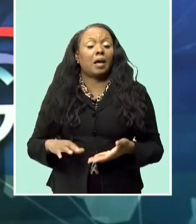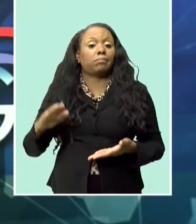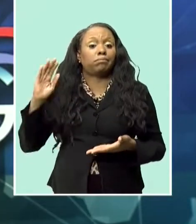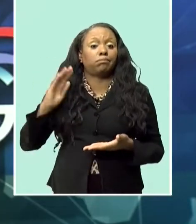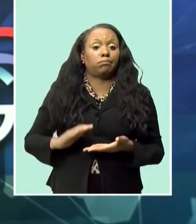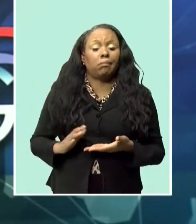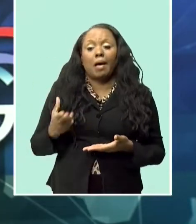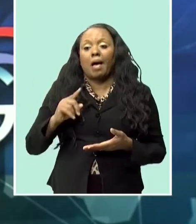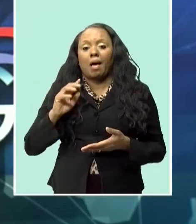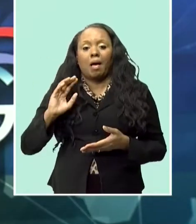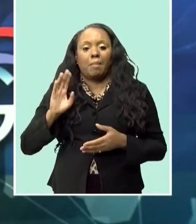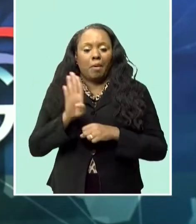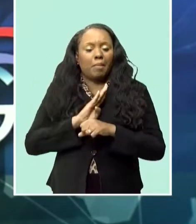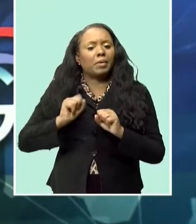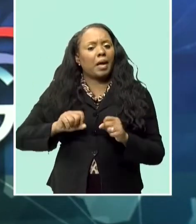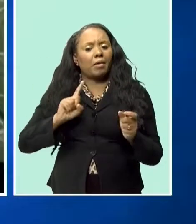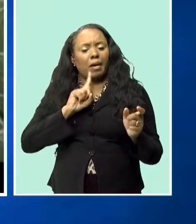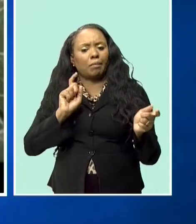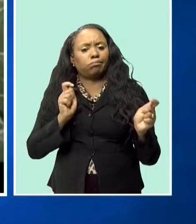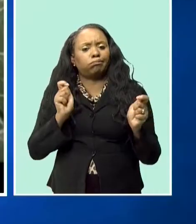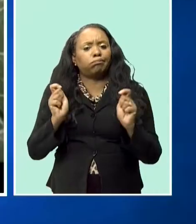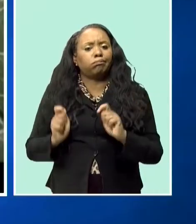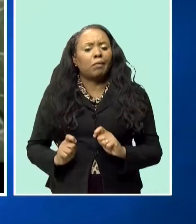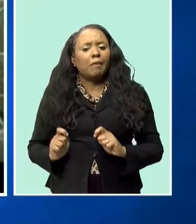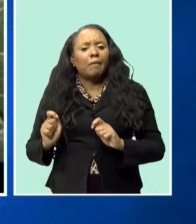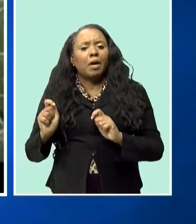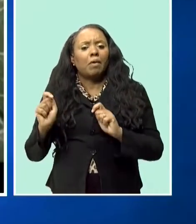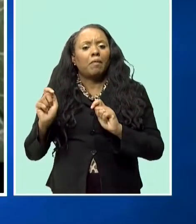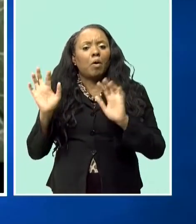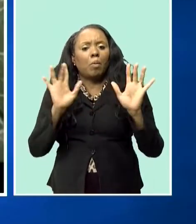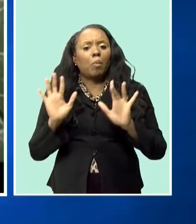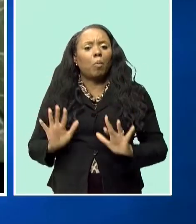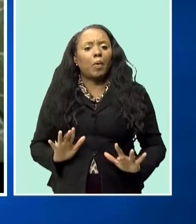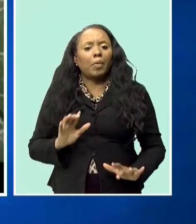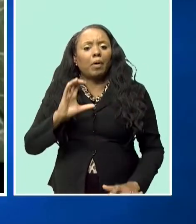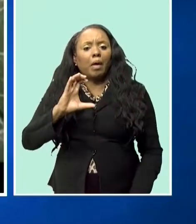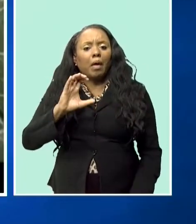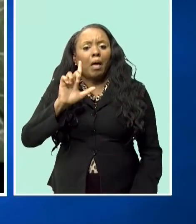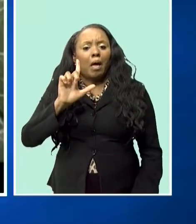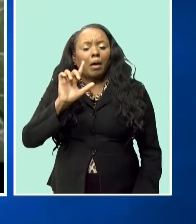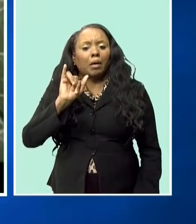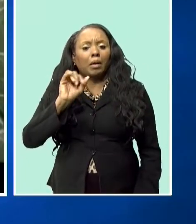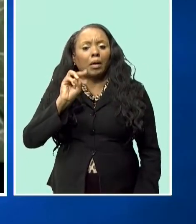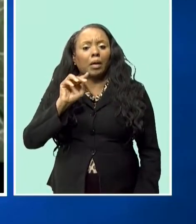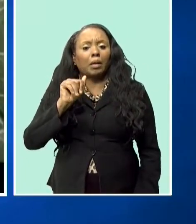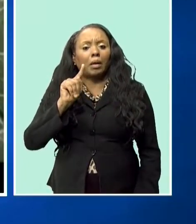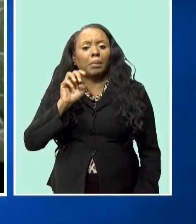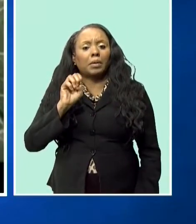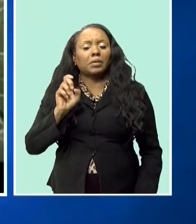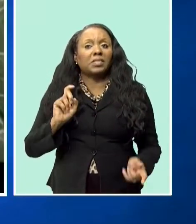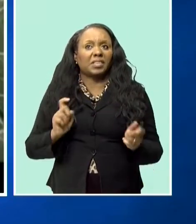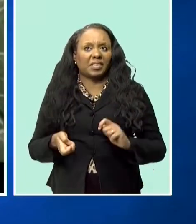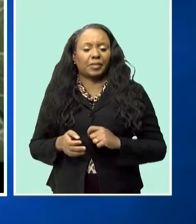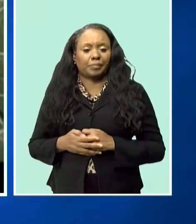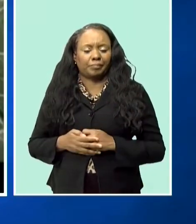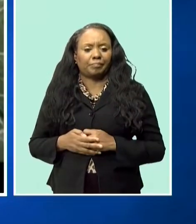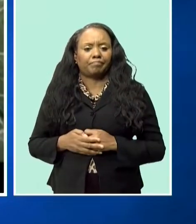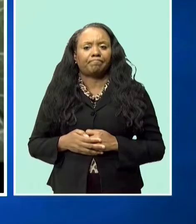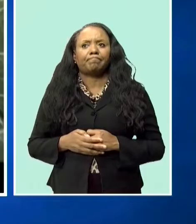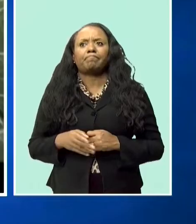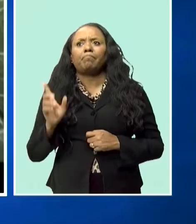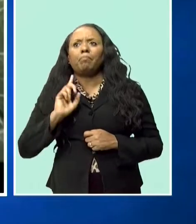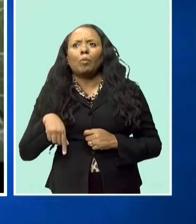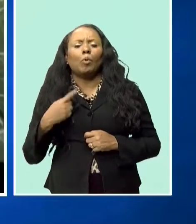to climate change. When we match this with the reality that we have